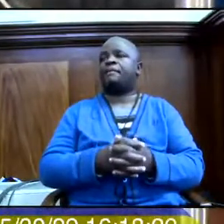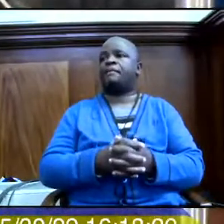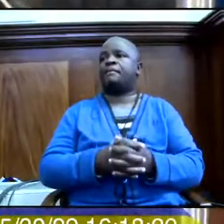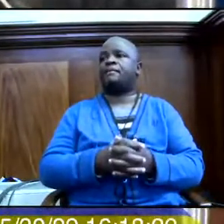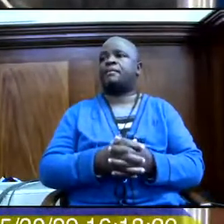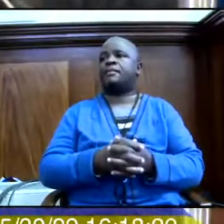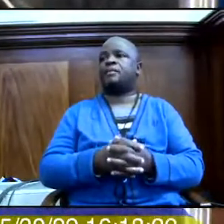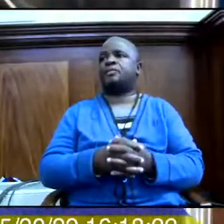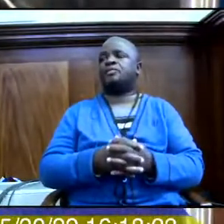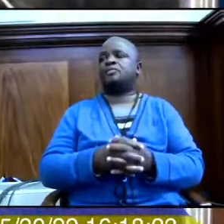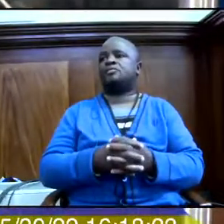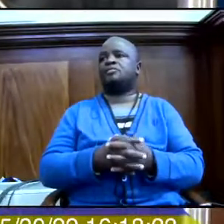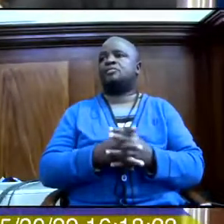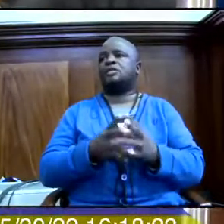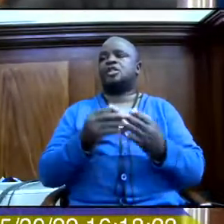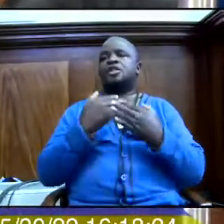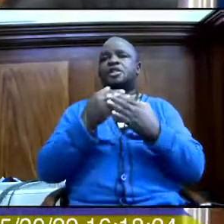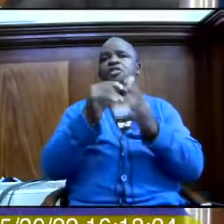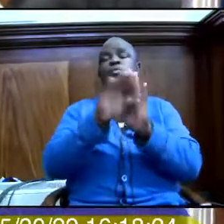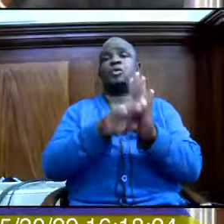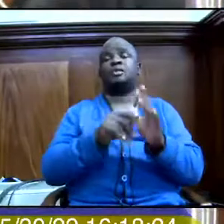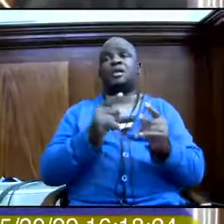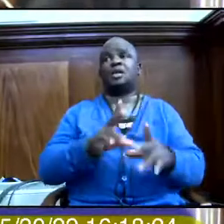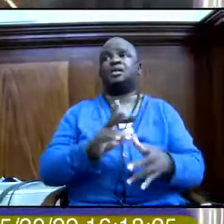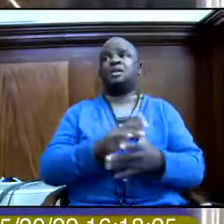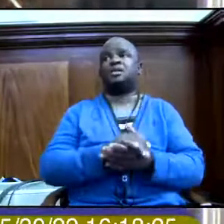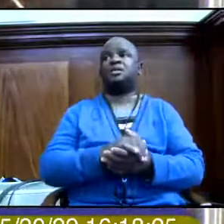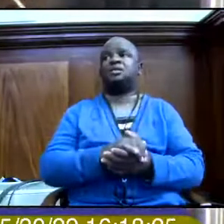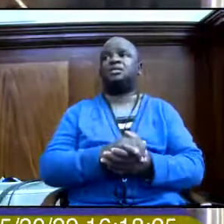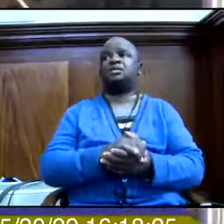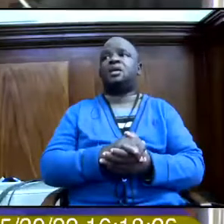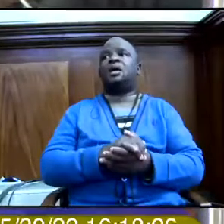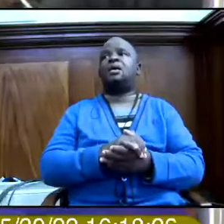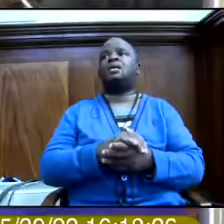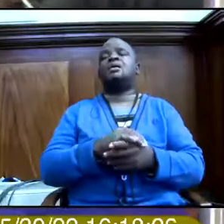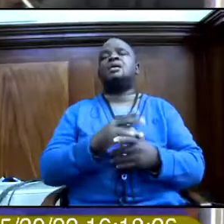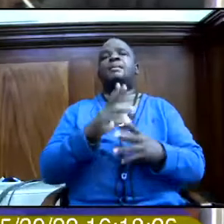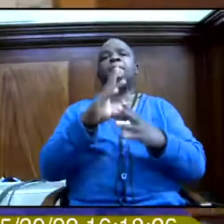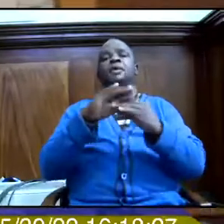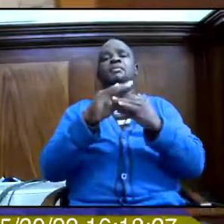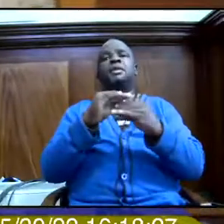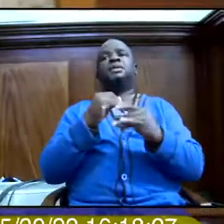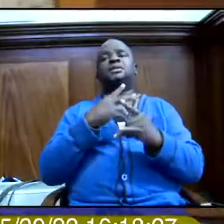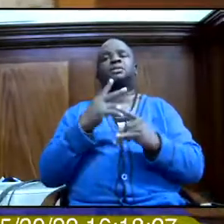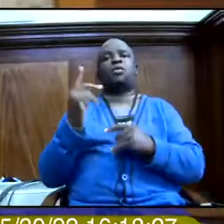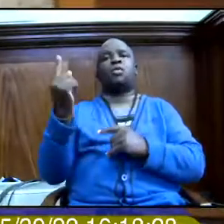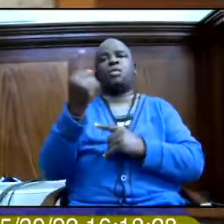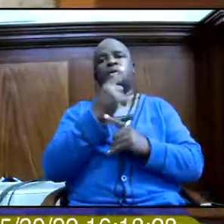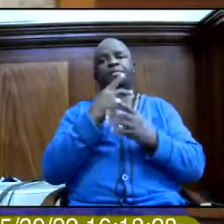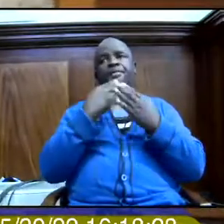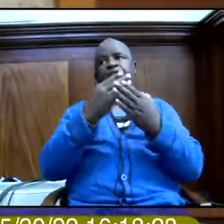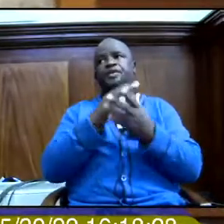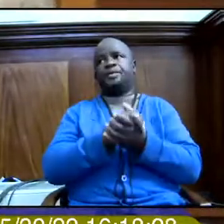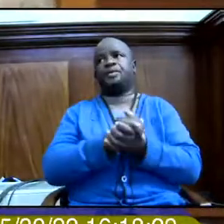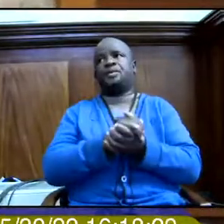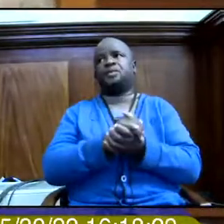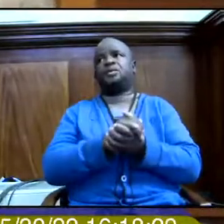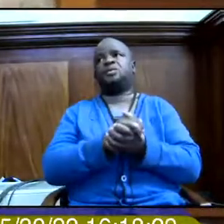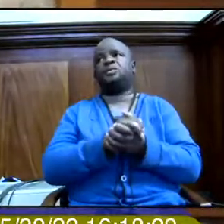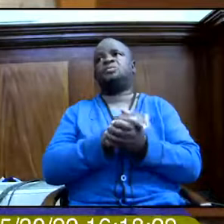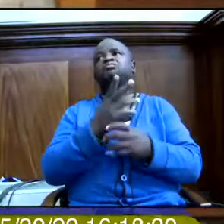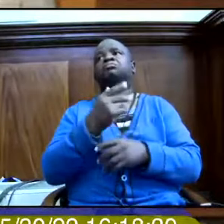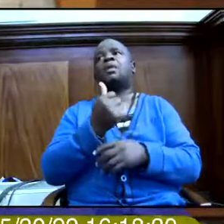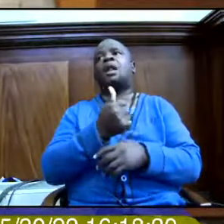uh thank you program director thank you all our members i must say i'm very